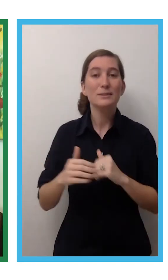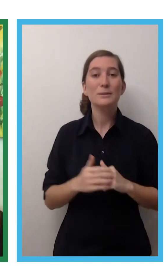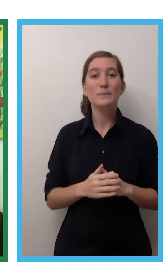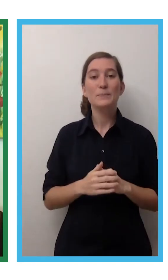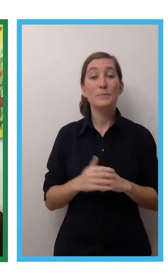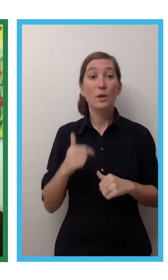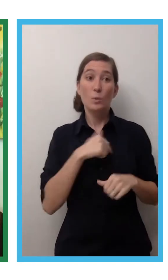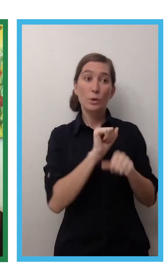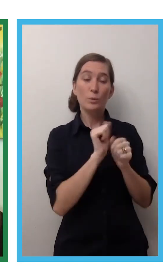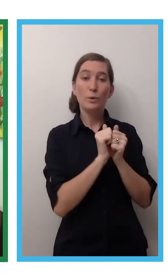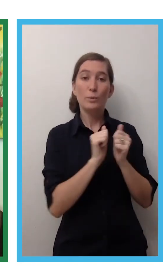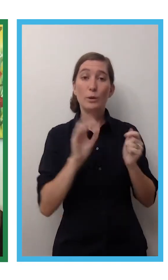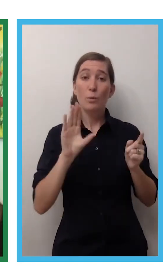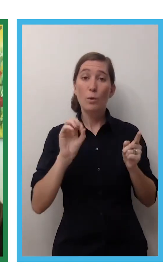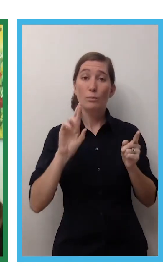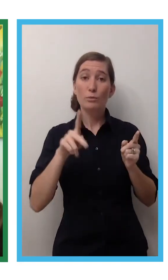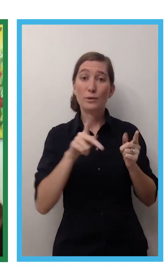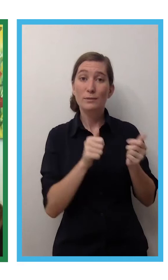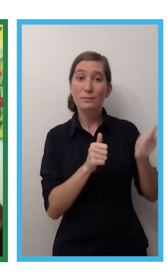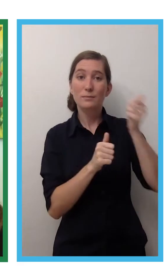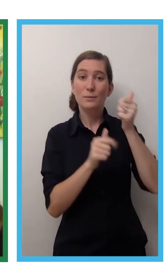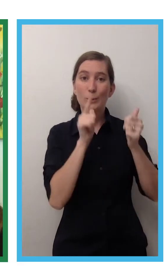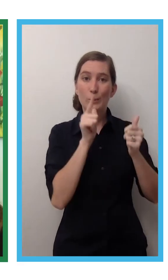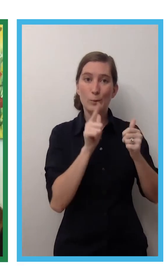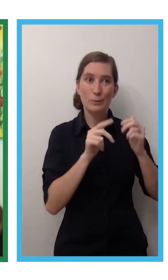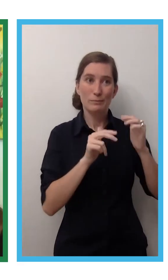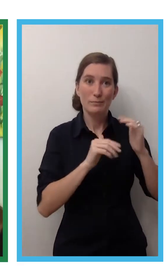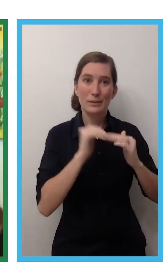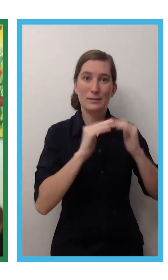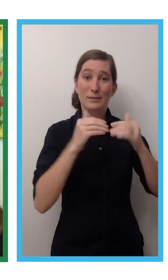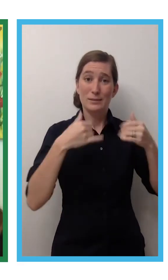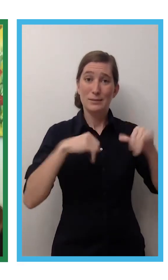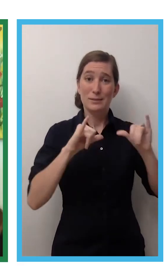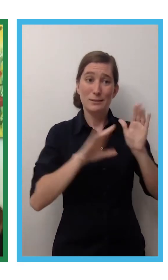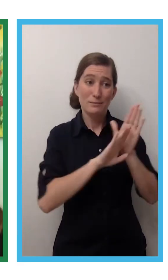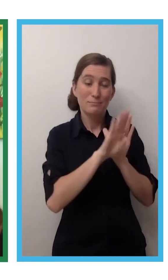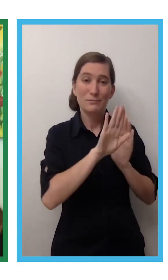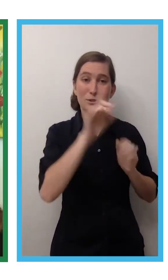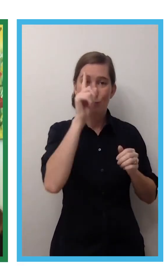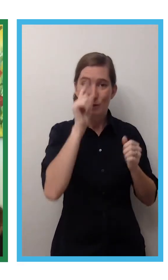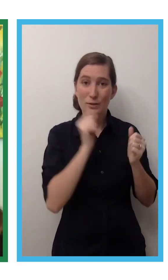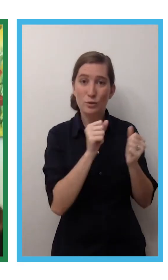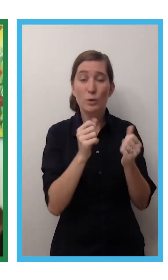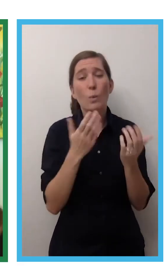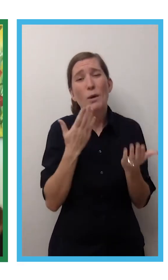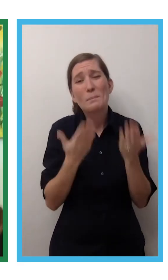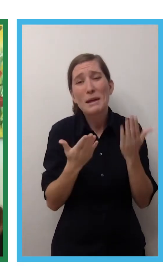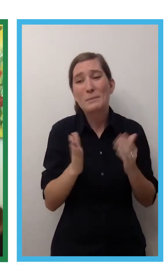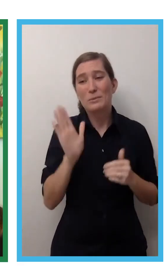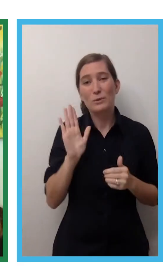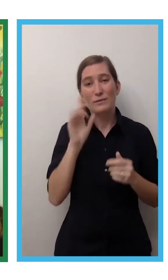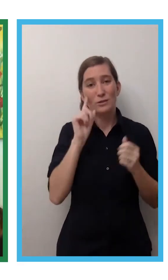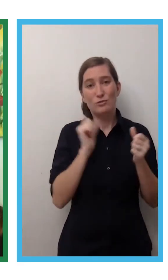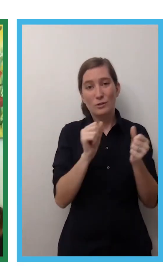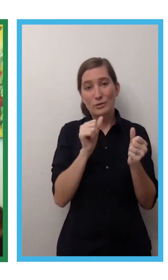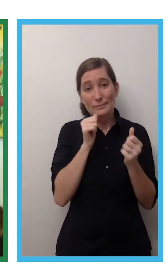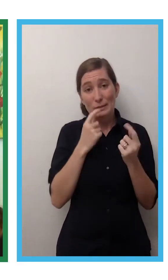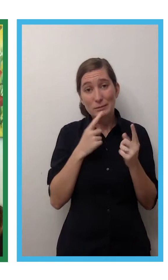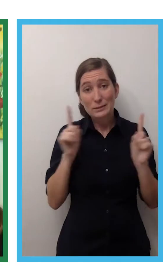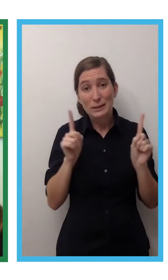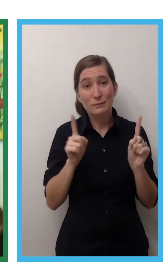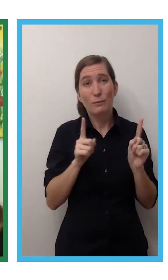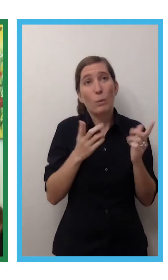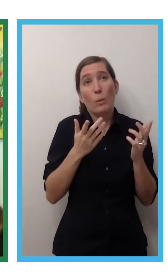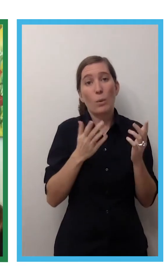out their strategy, or perhaps they have one that's plateaued and they're trying to refresh or restart it. We have a lot of that going on right